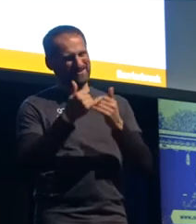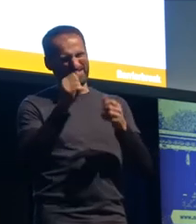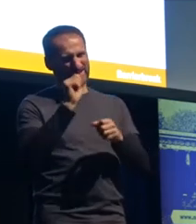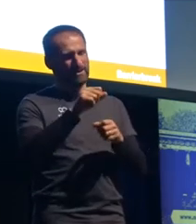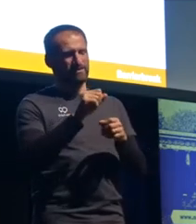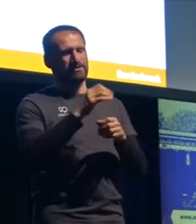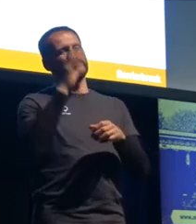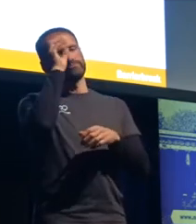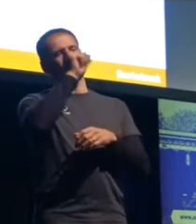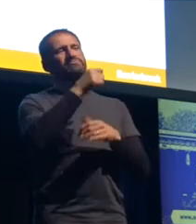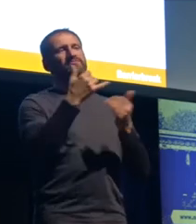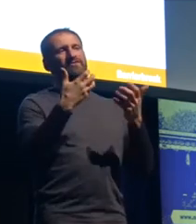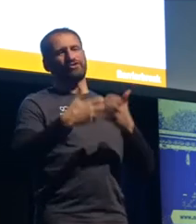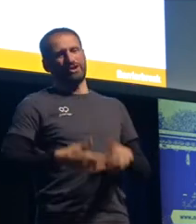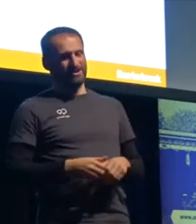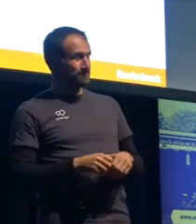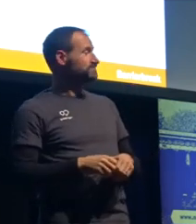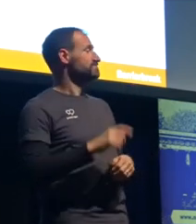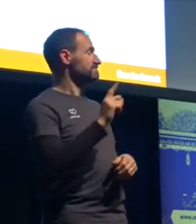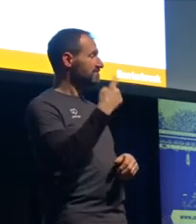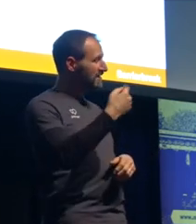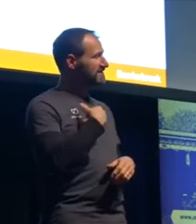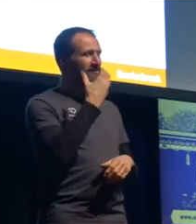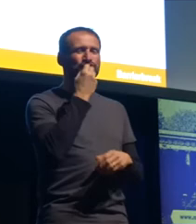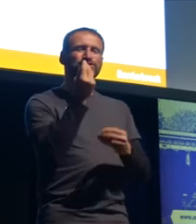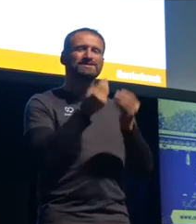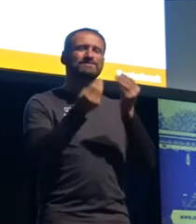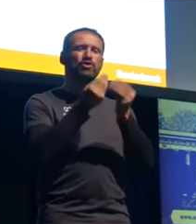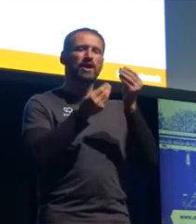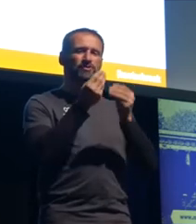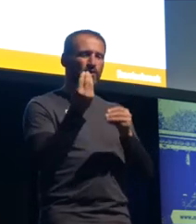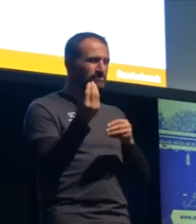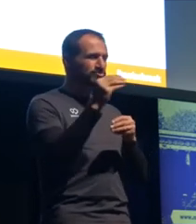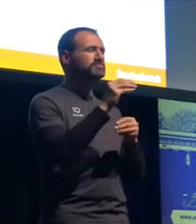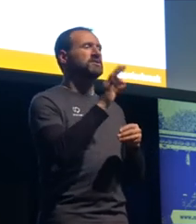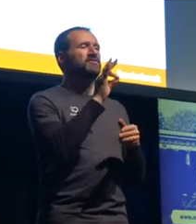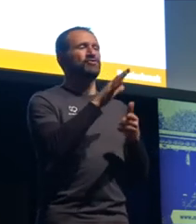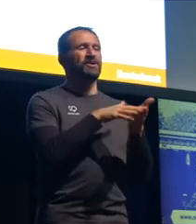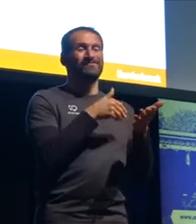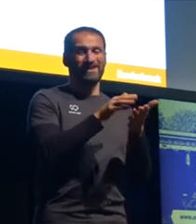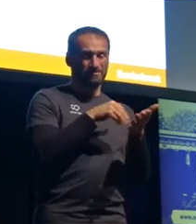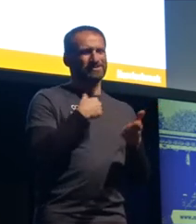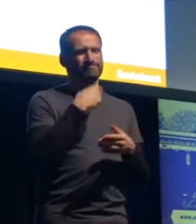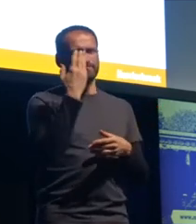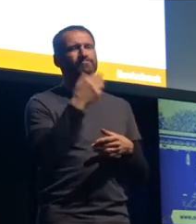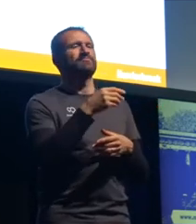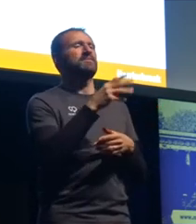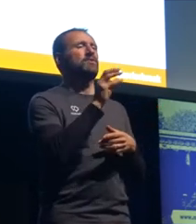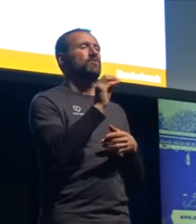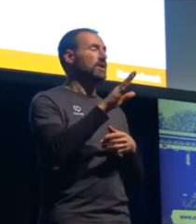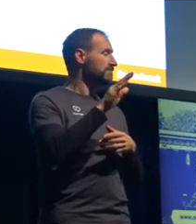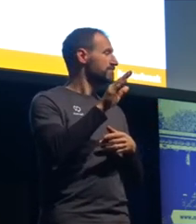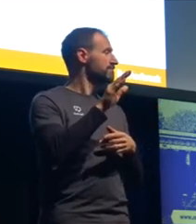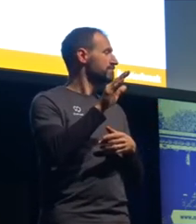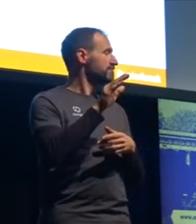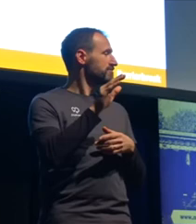were simulators, and I used a similar approach to the color sieve thing, in which I used the WebRTC output, and then